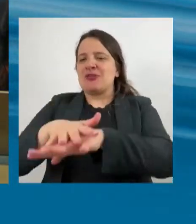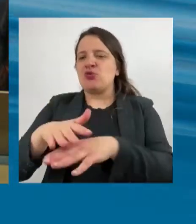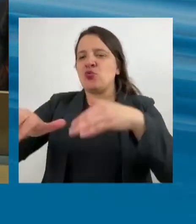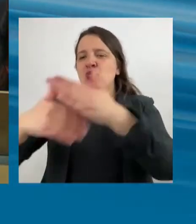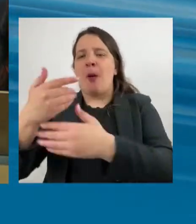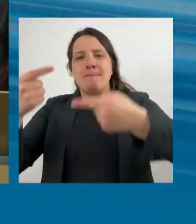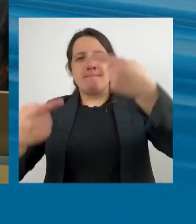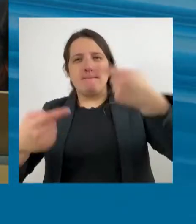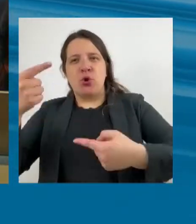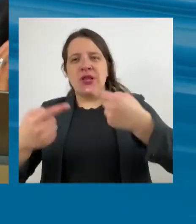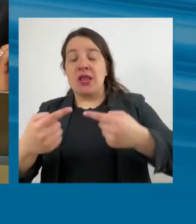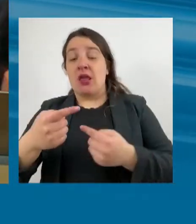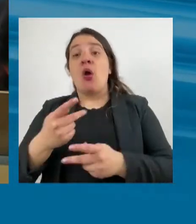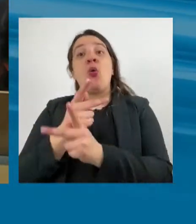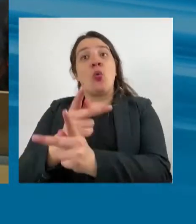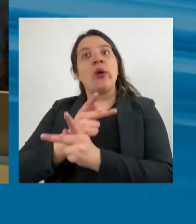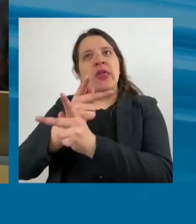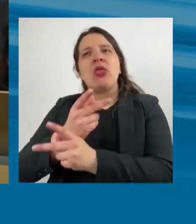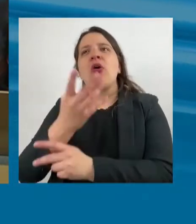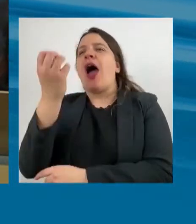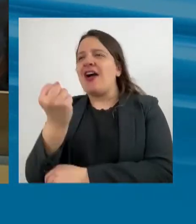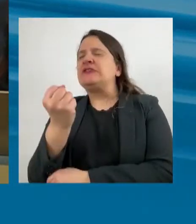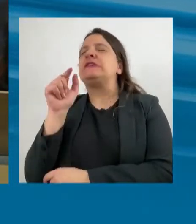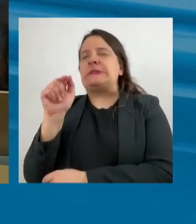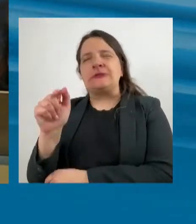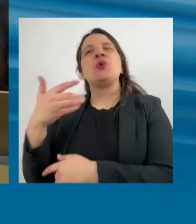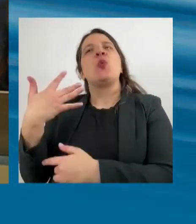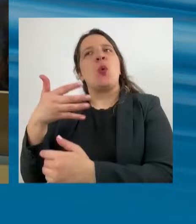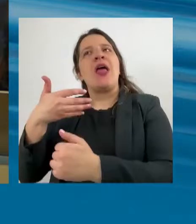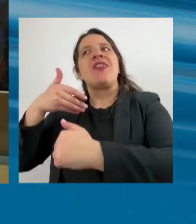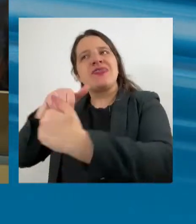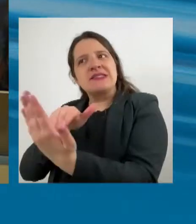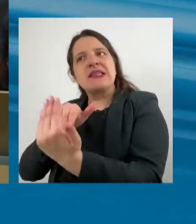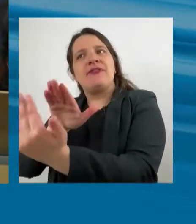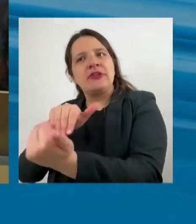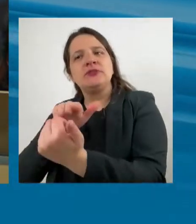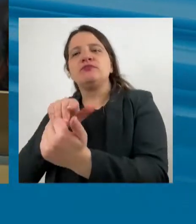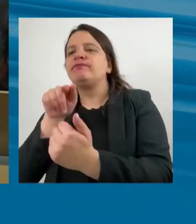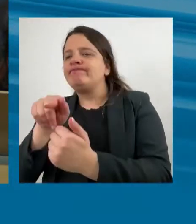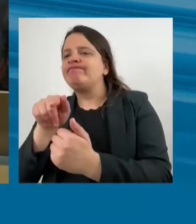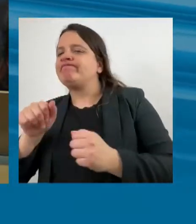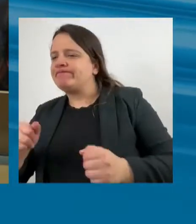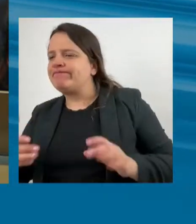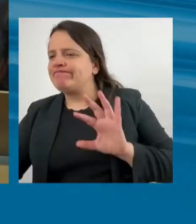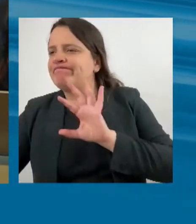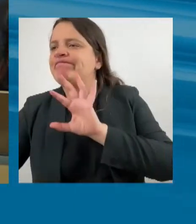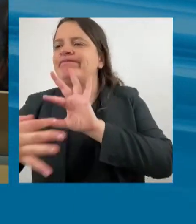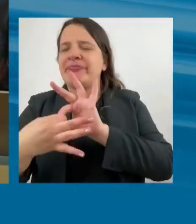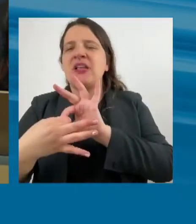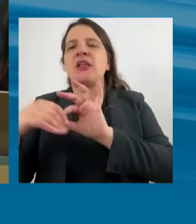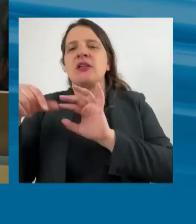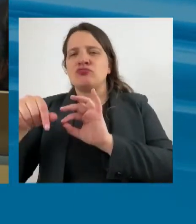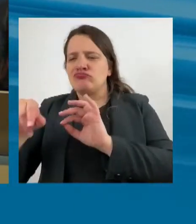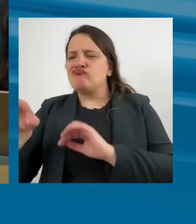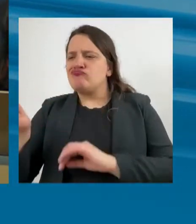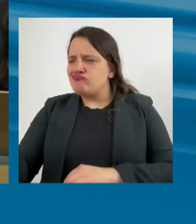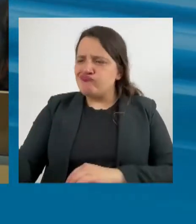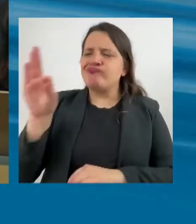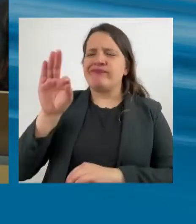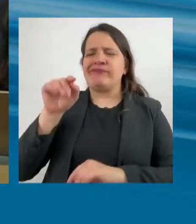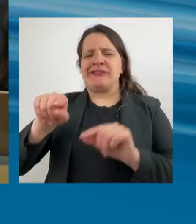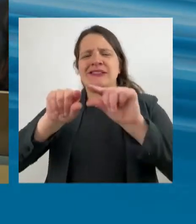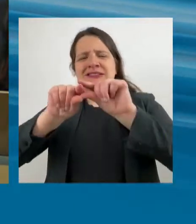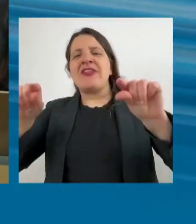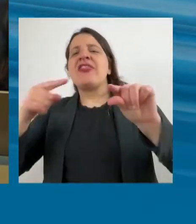can face all these challenges does require that intersectorial and integrated approach, which